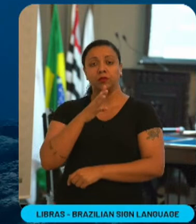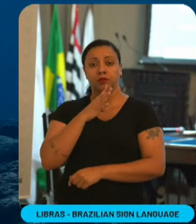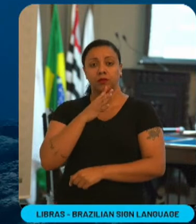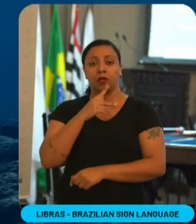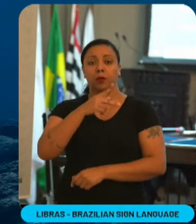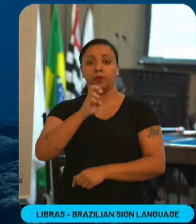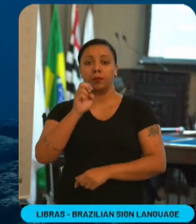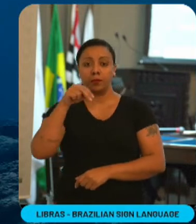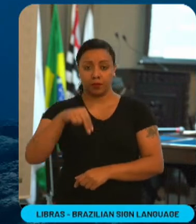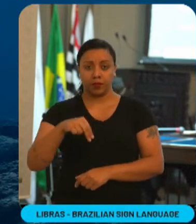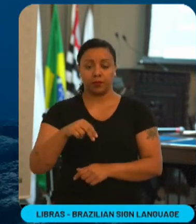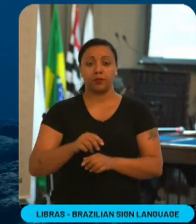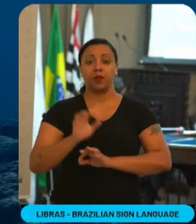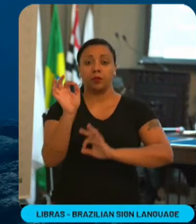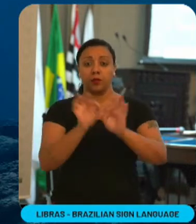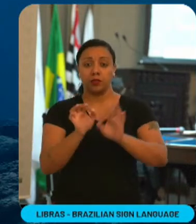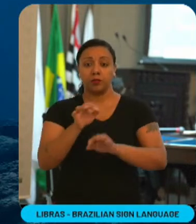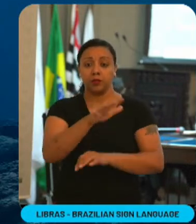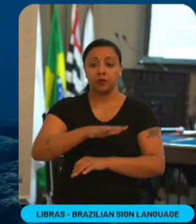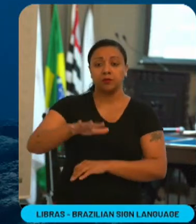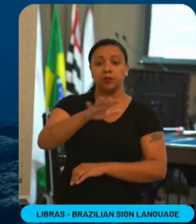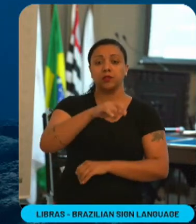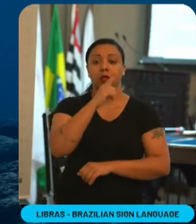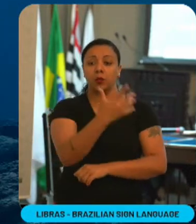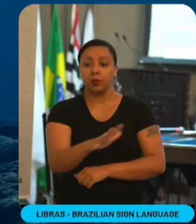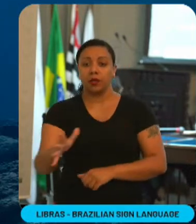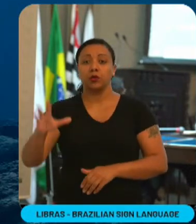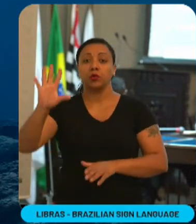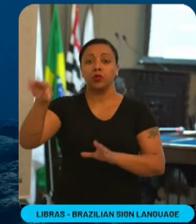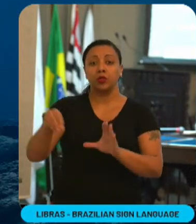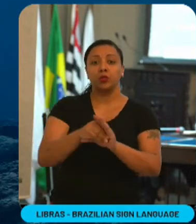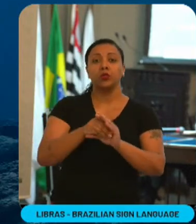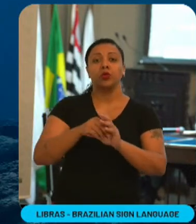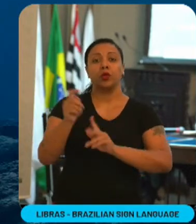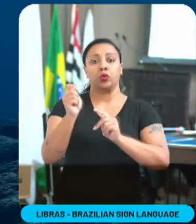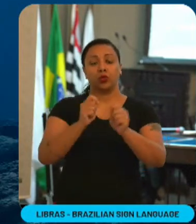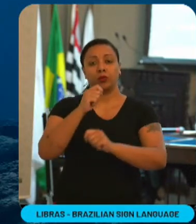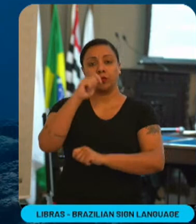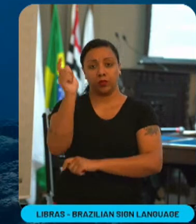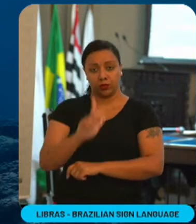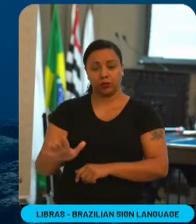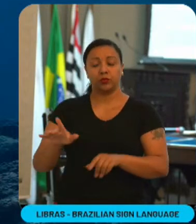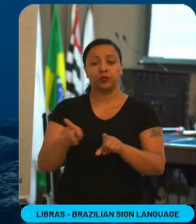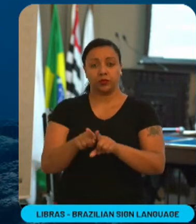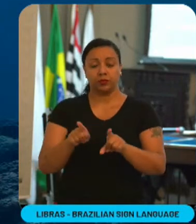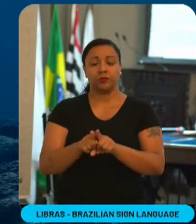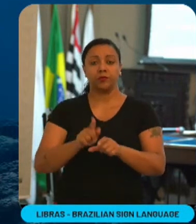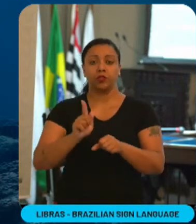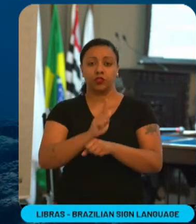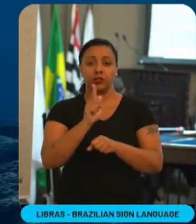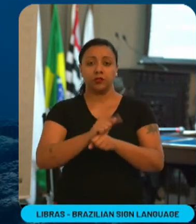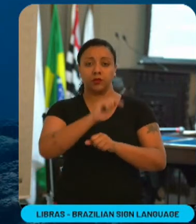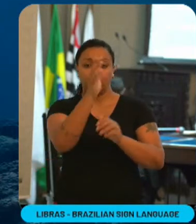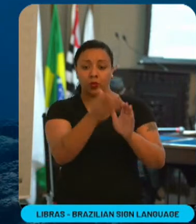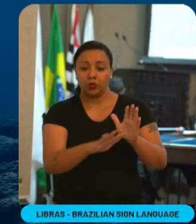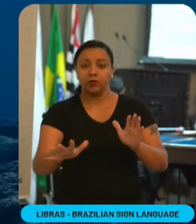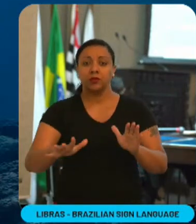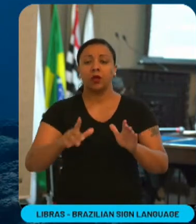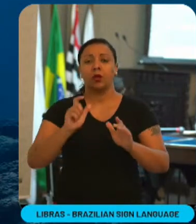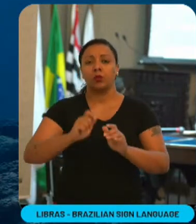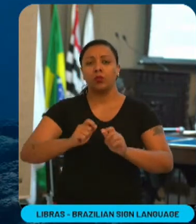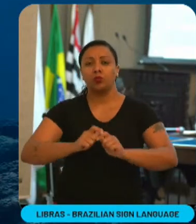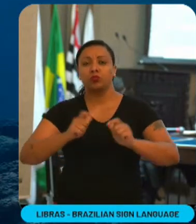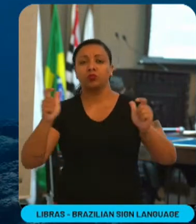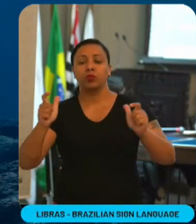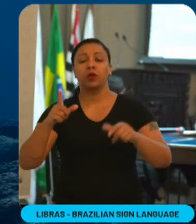biddings, so to have this planning like a spatial national